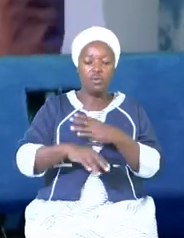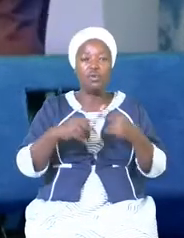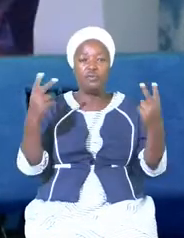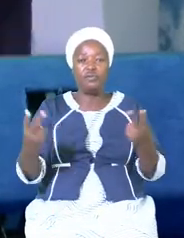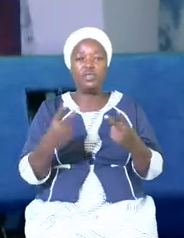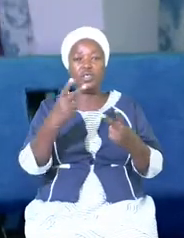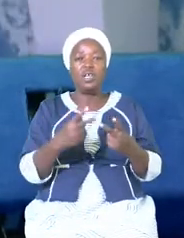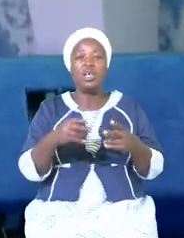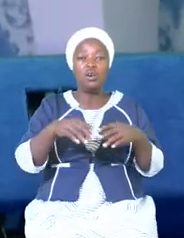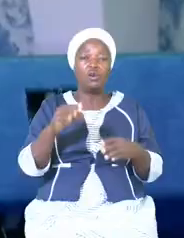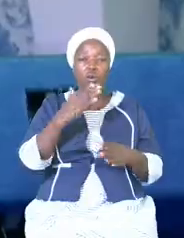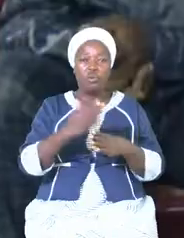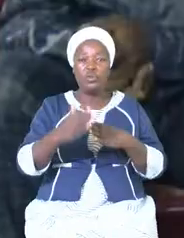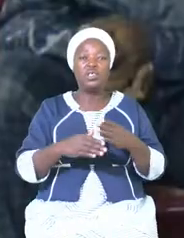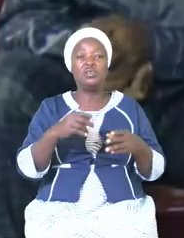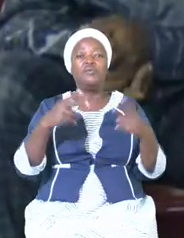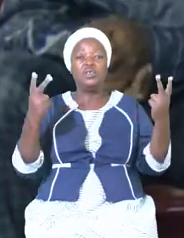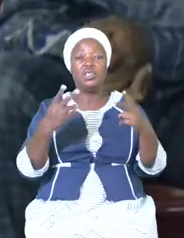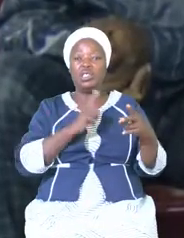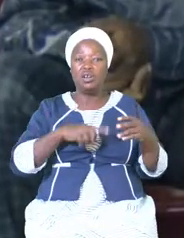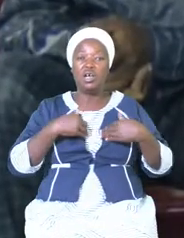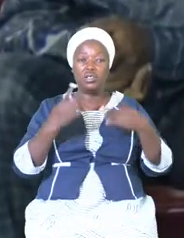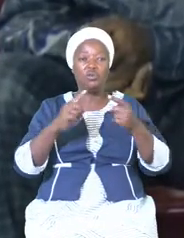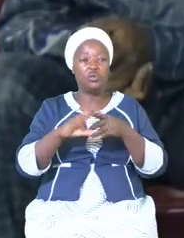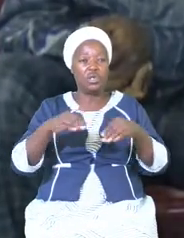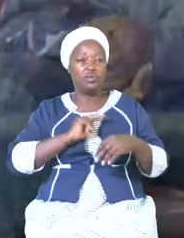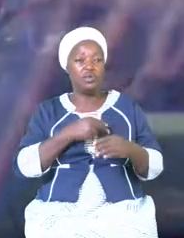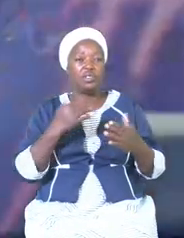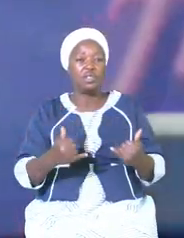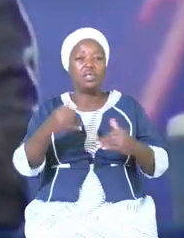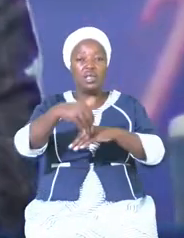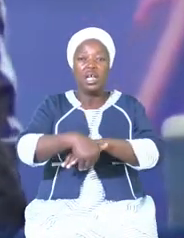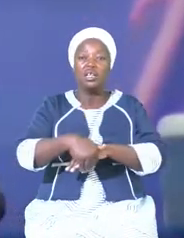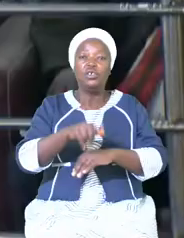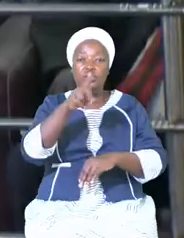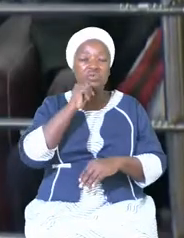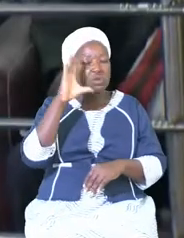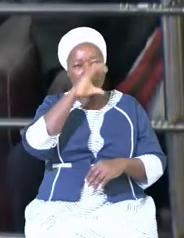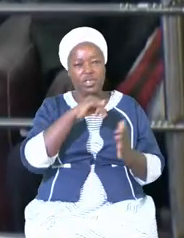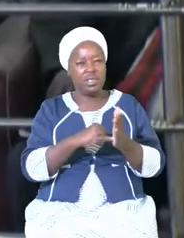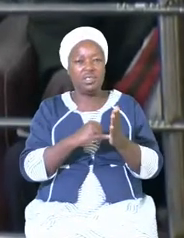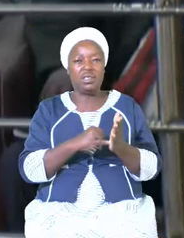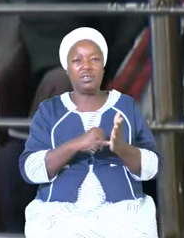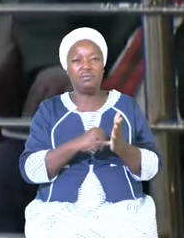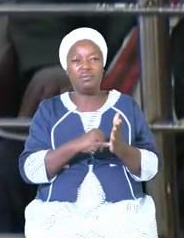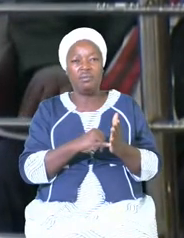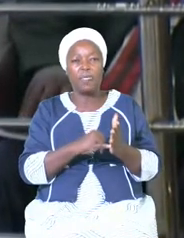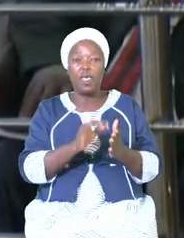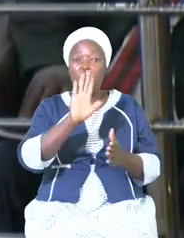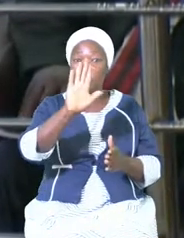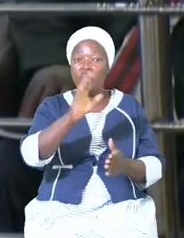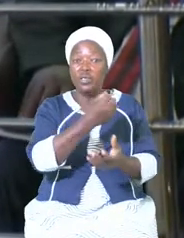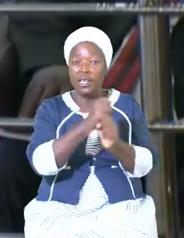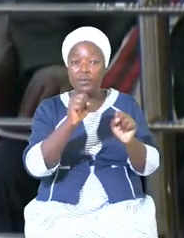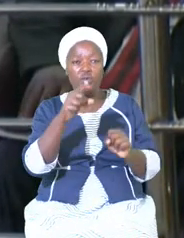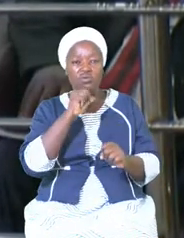Lord has come to give us tonight. Yeah. You will not miss it. Yeah. Your salvation, you will not